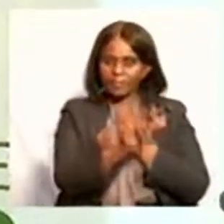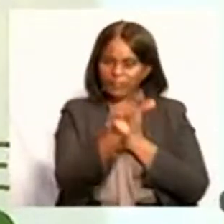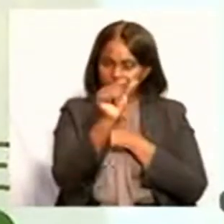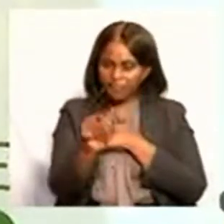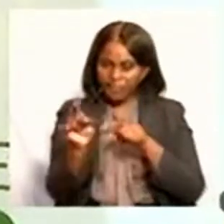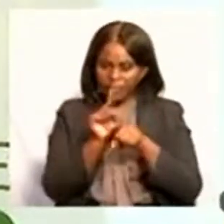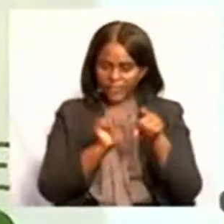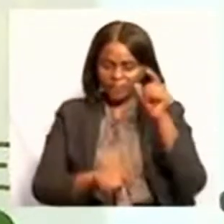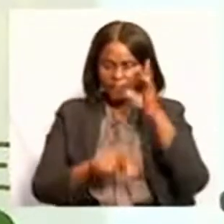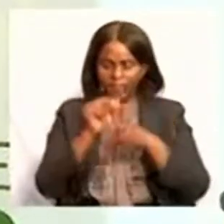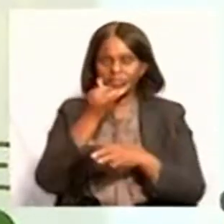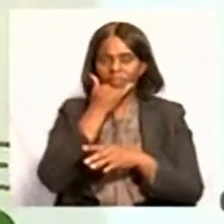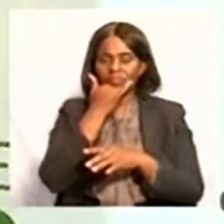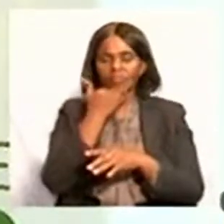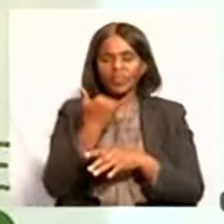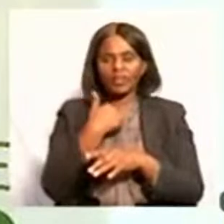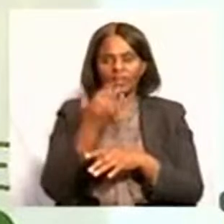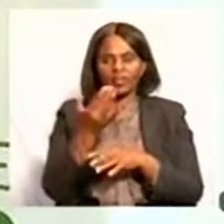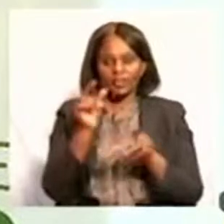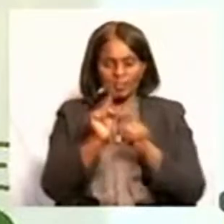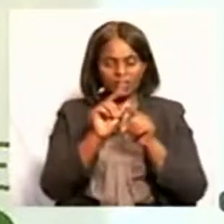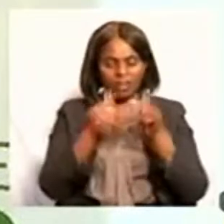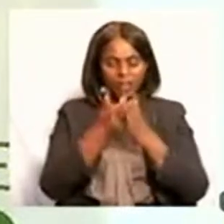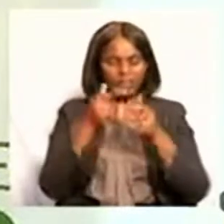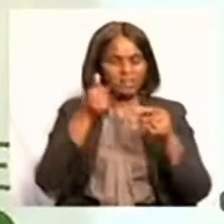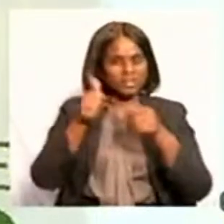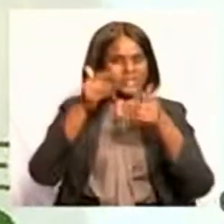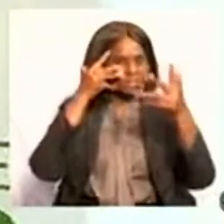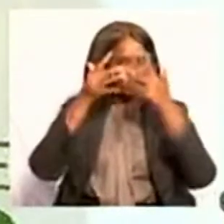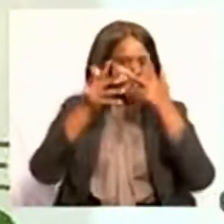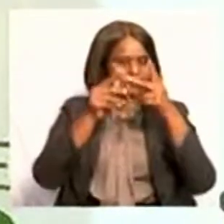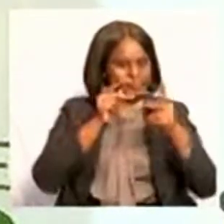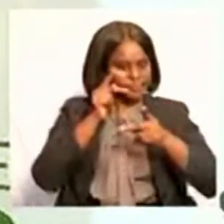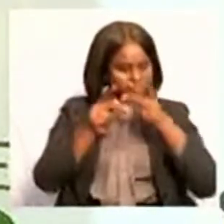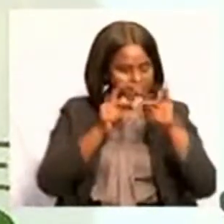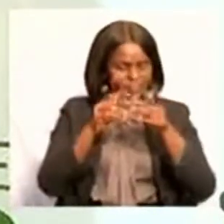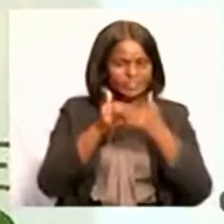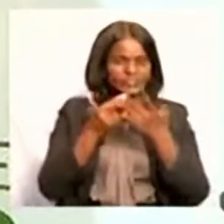is found wanting, and how transparent is the process?